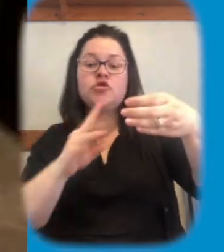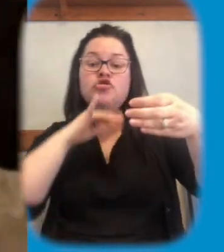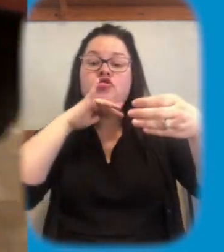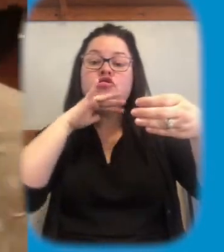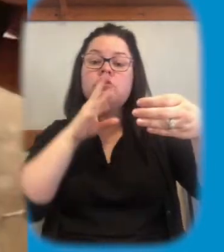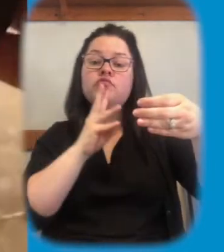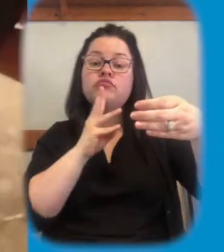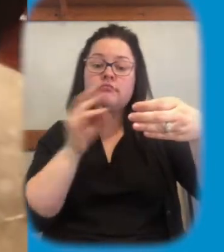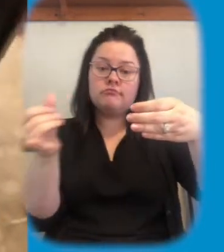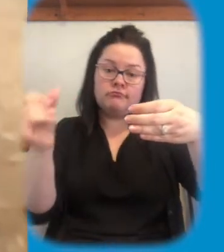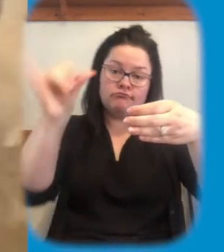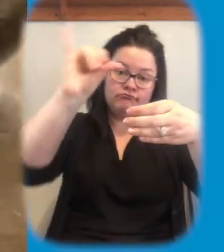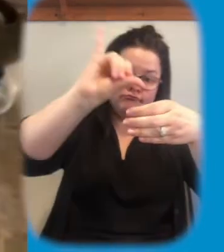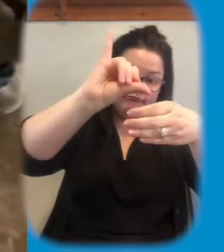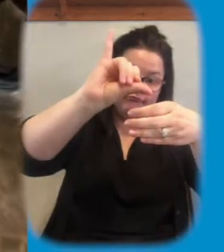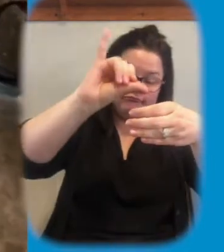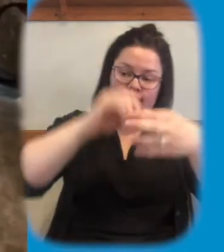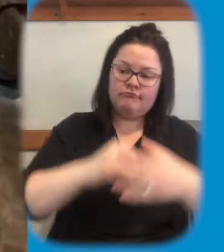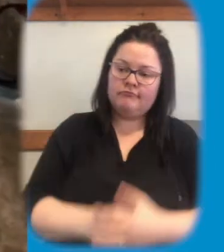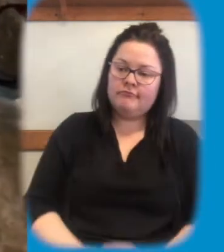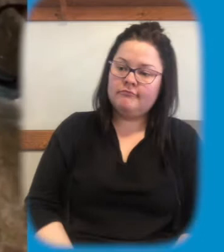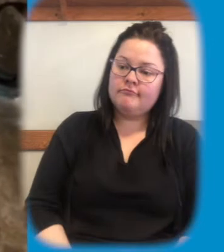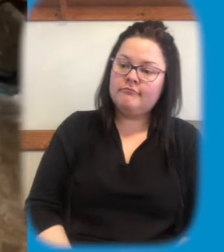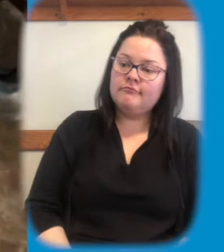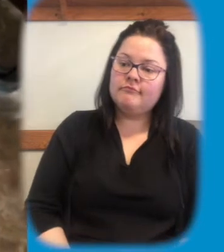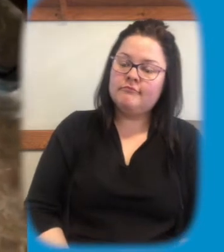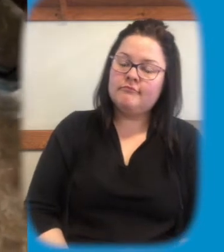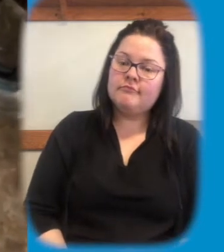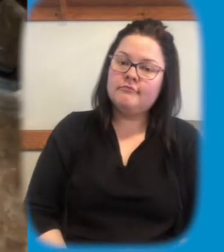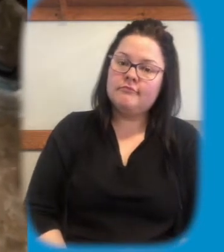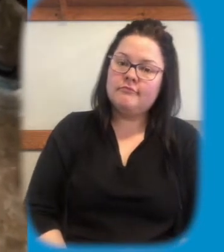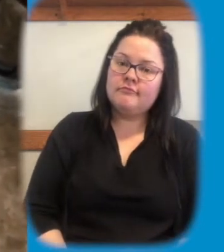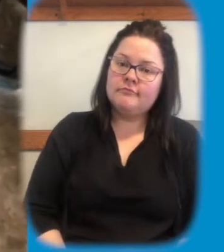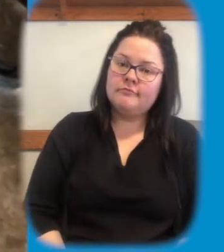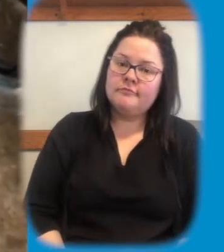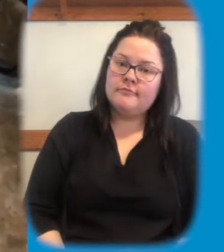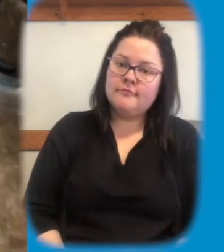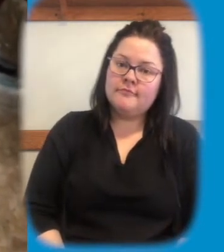go. Here's our dirty water cup. Let's go.